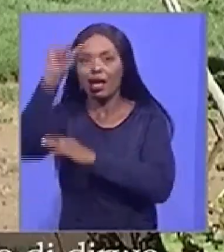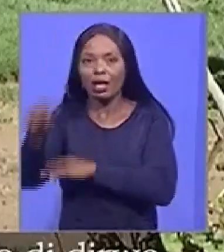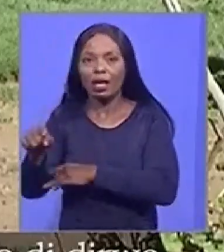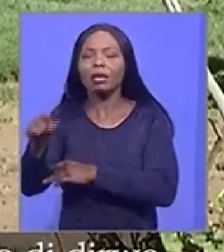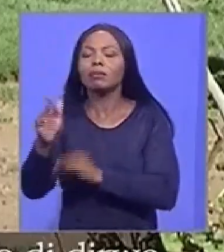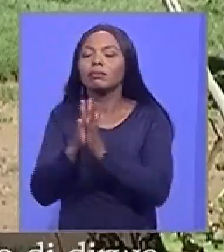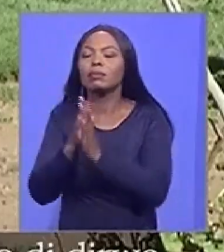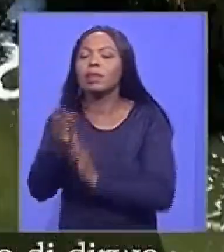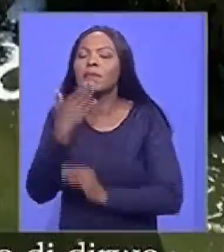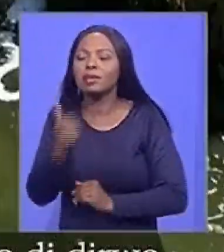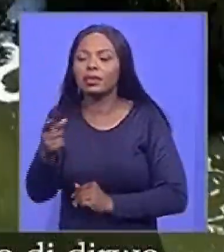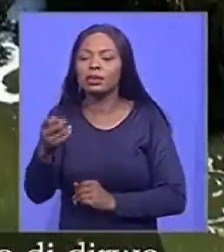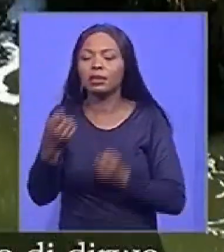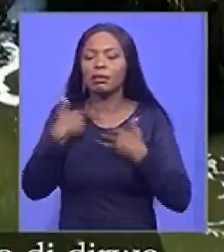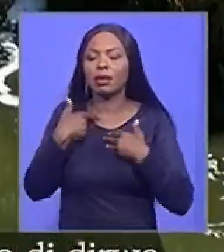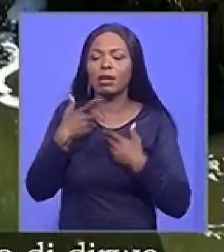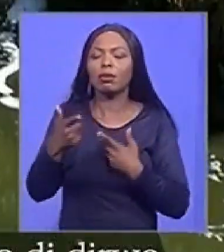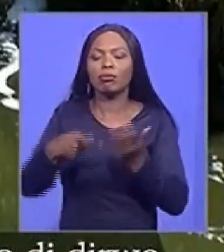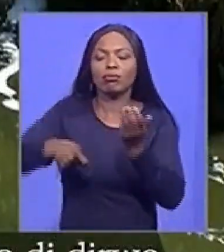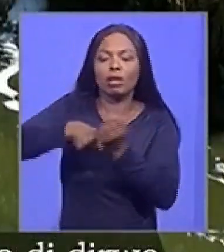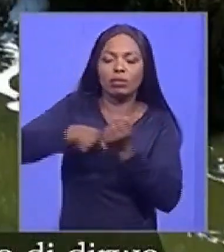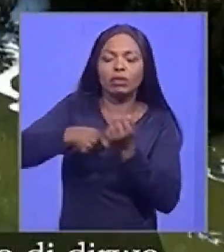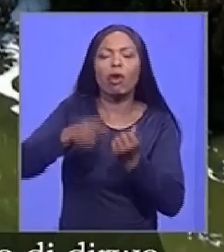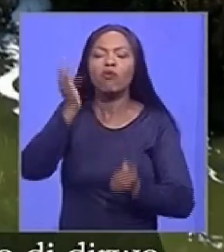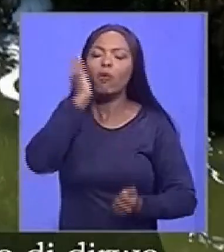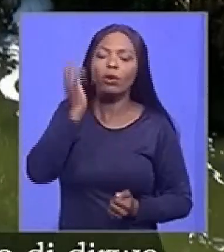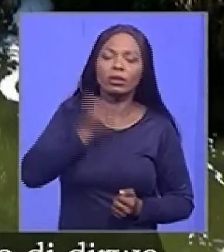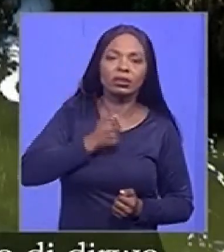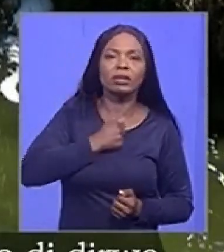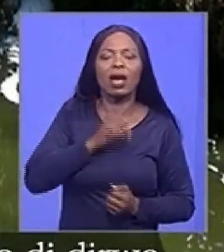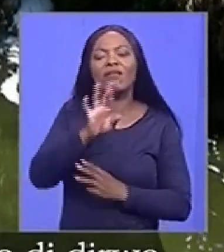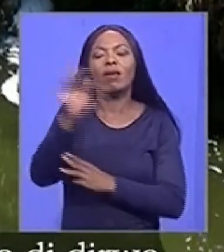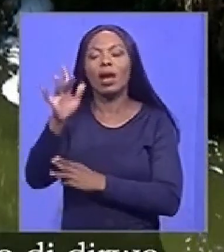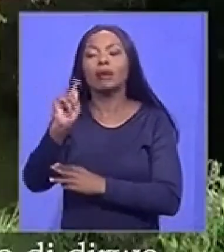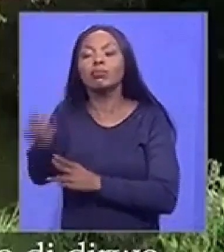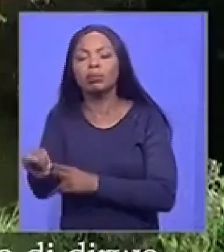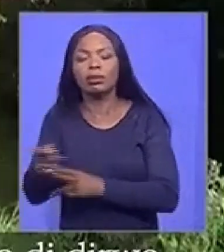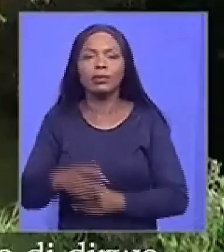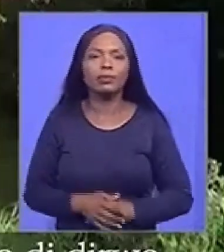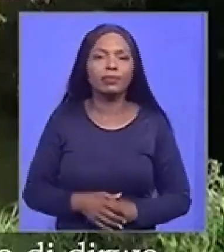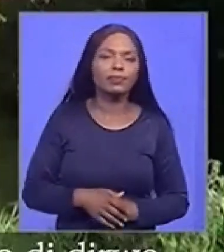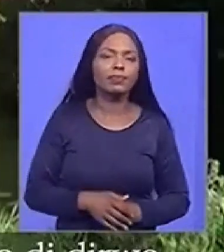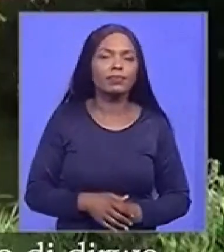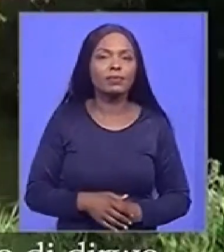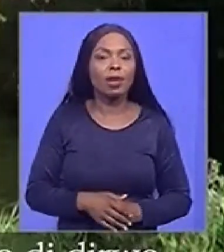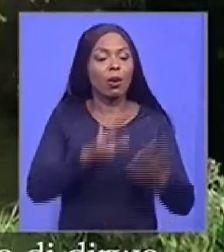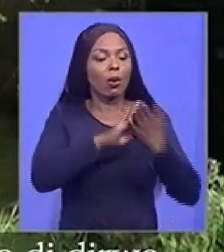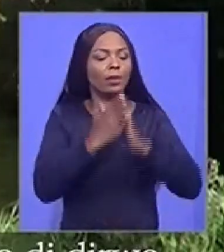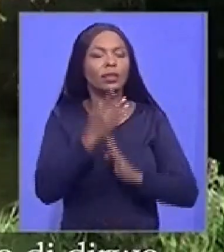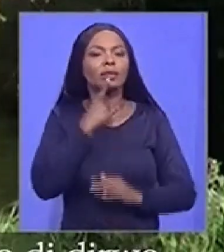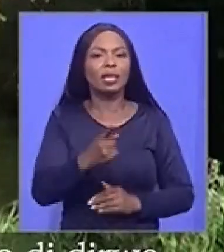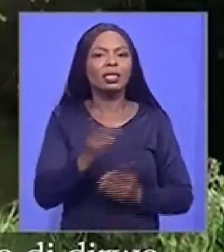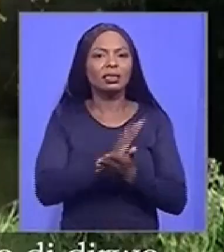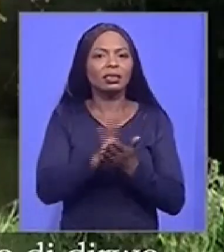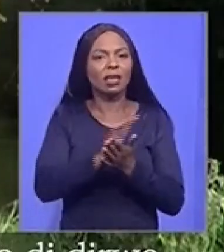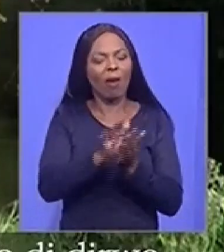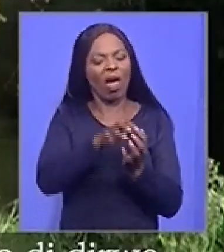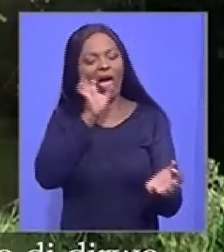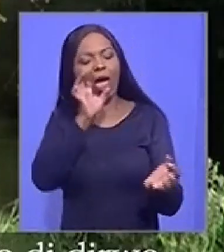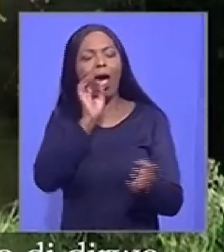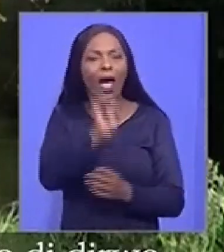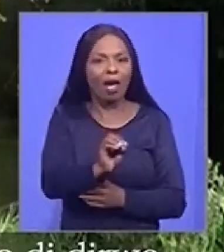area where there is electricity. Baagi ba bega fa bana le go bona dikwena mo moeding ono ebile ga ba sa kgona